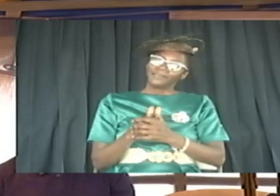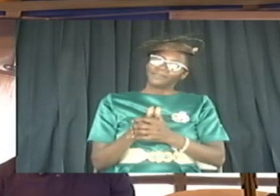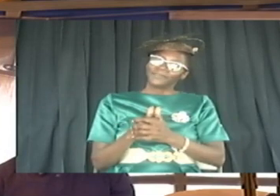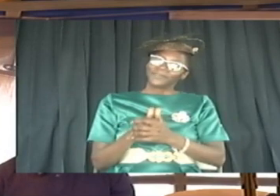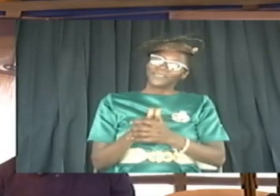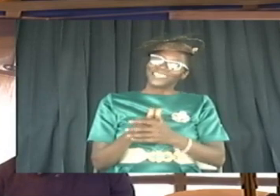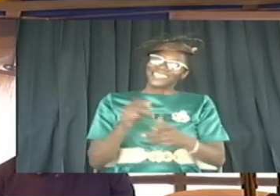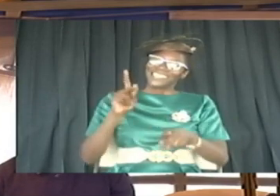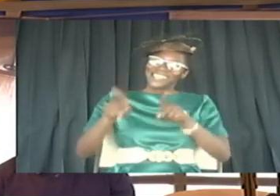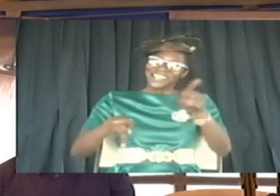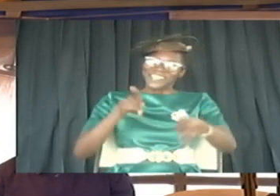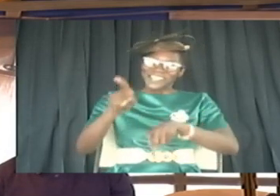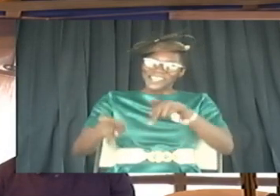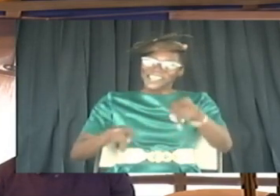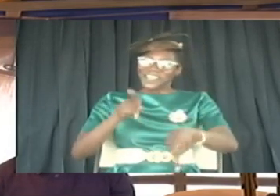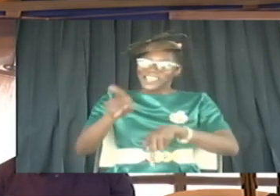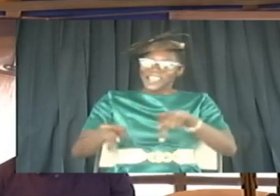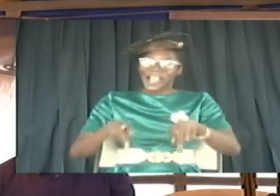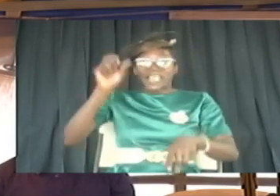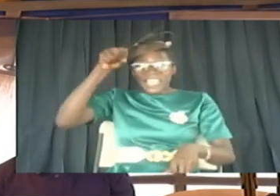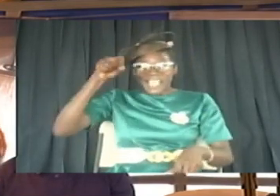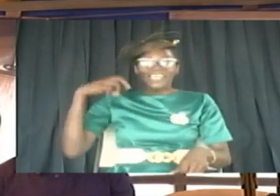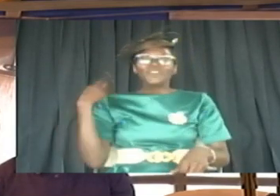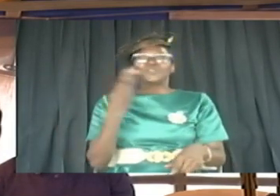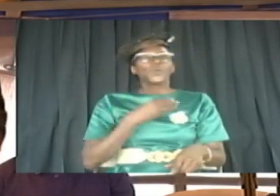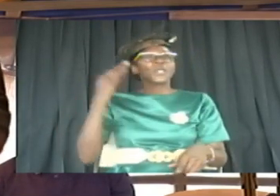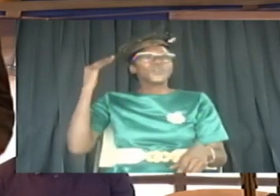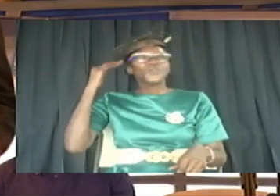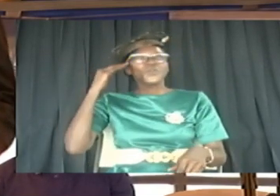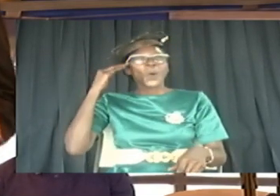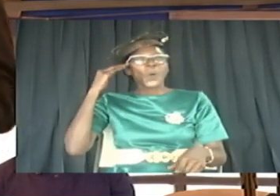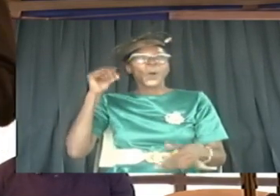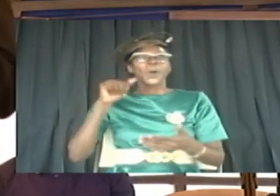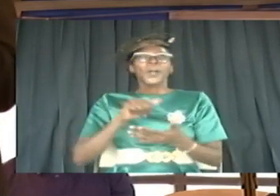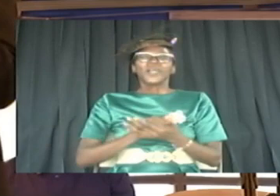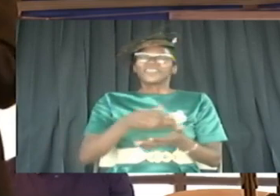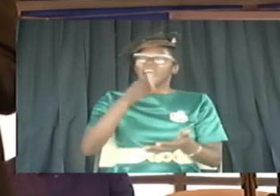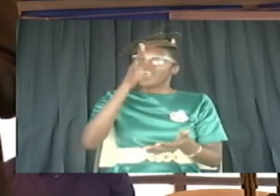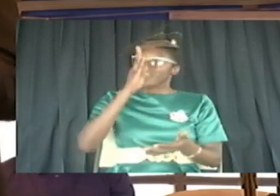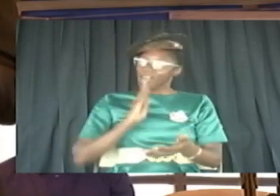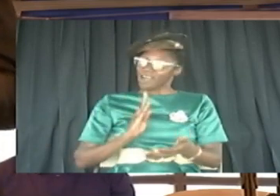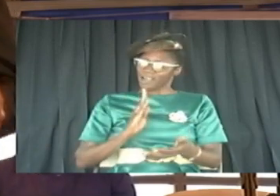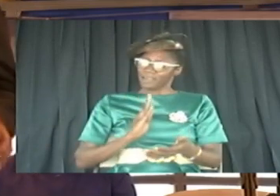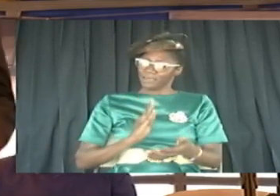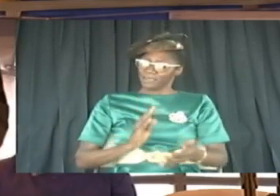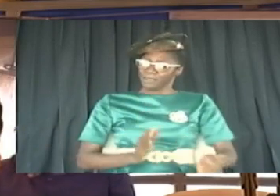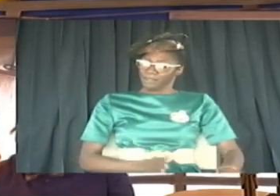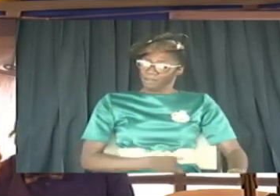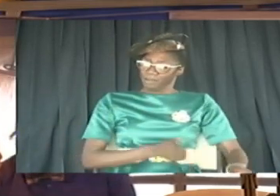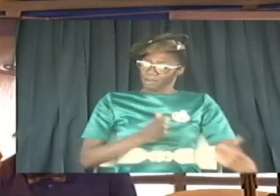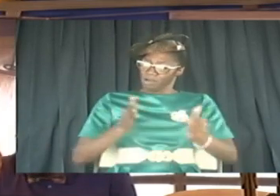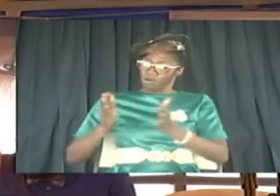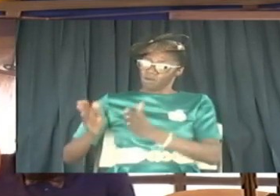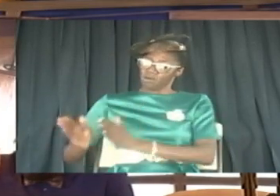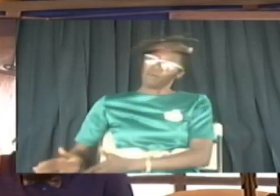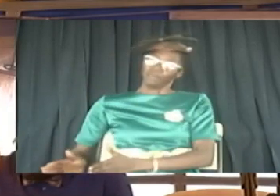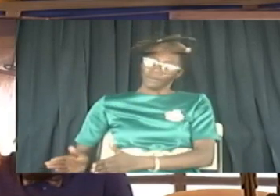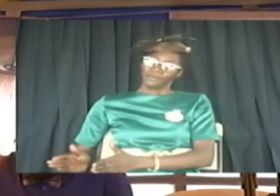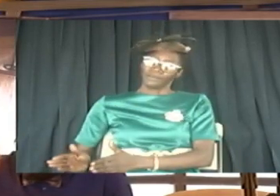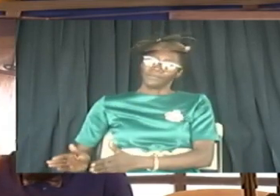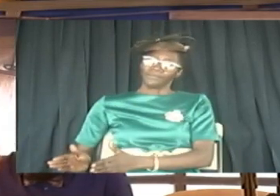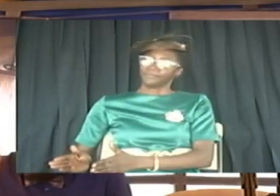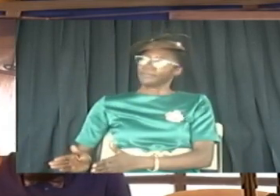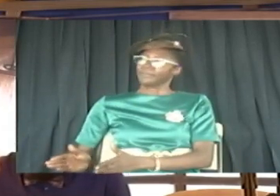know that God is a God of order, and we know